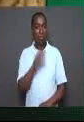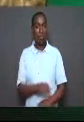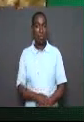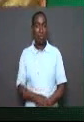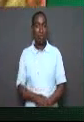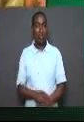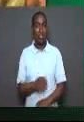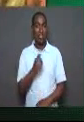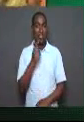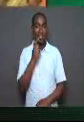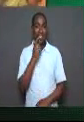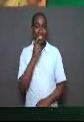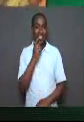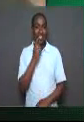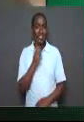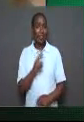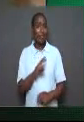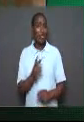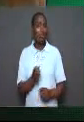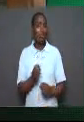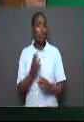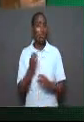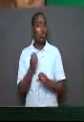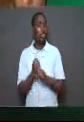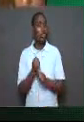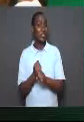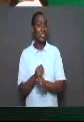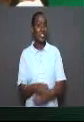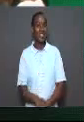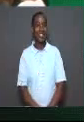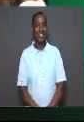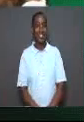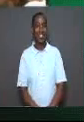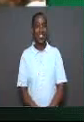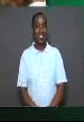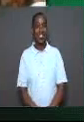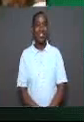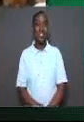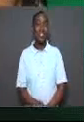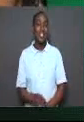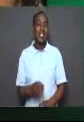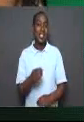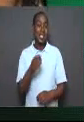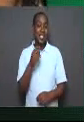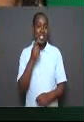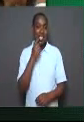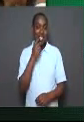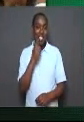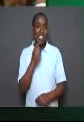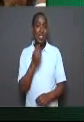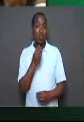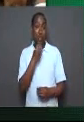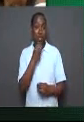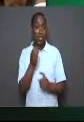perform a variety of tasks. They grip, tear, and